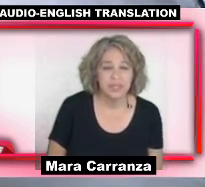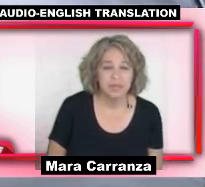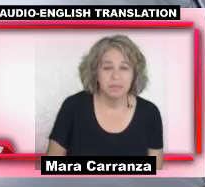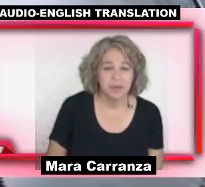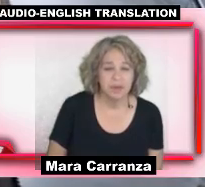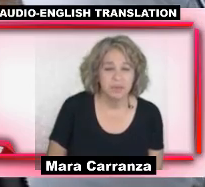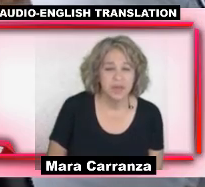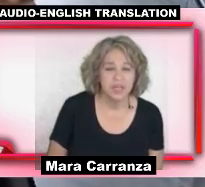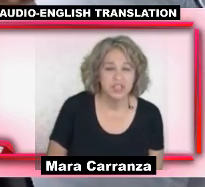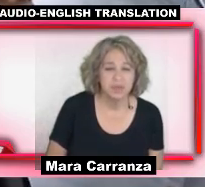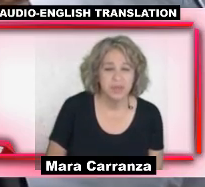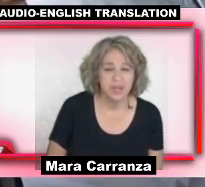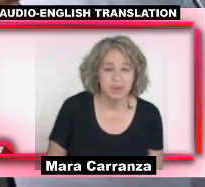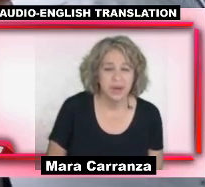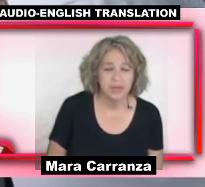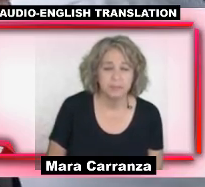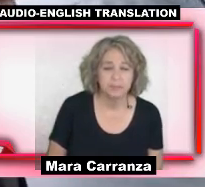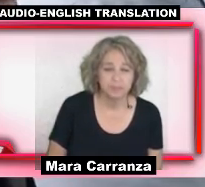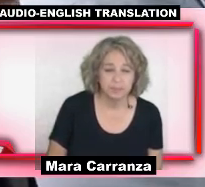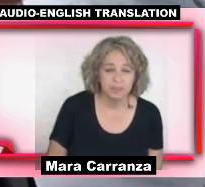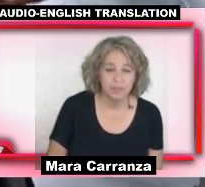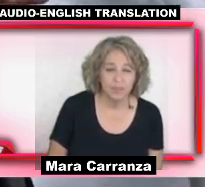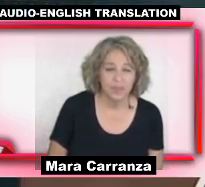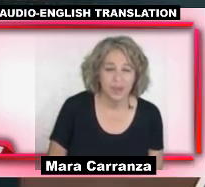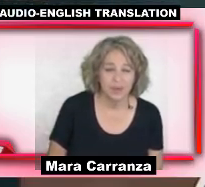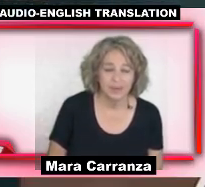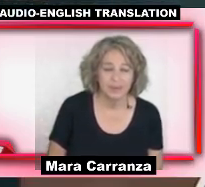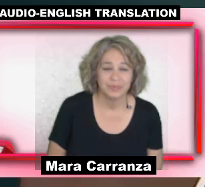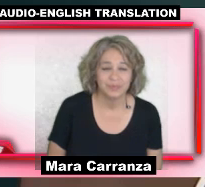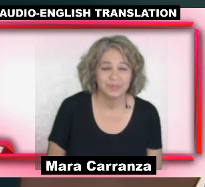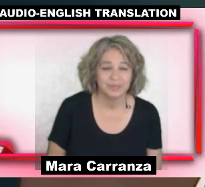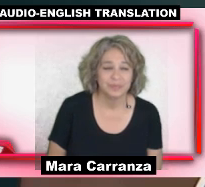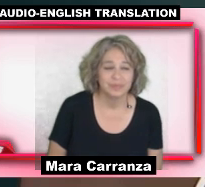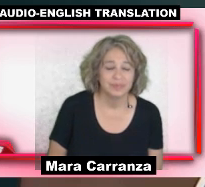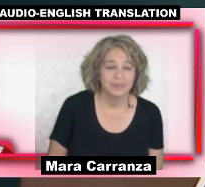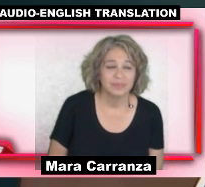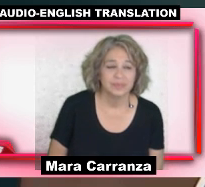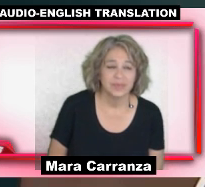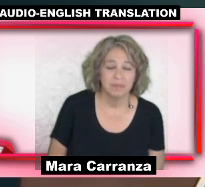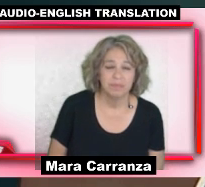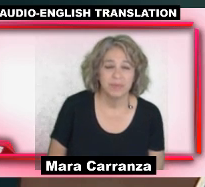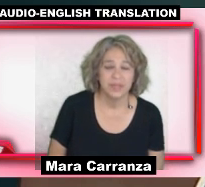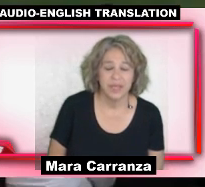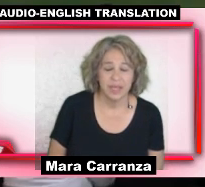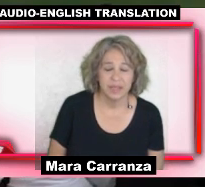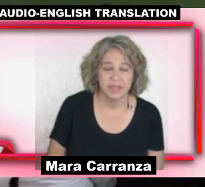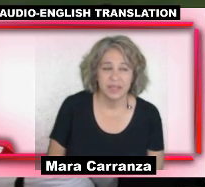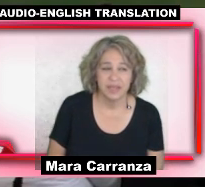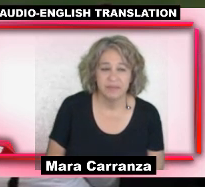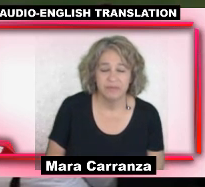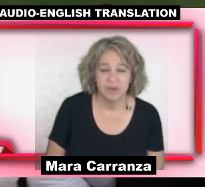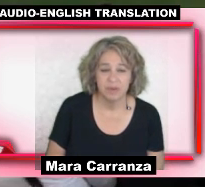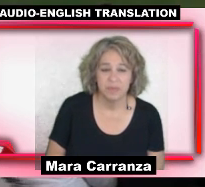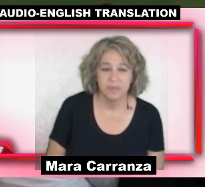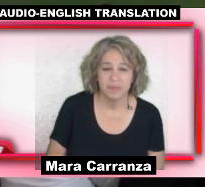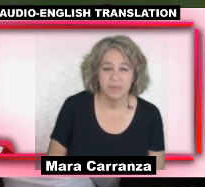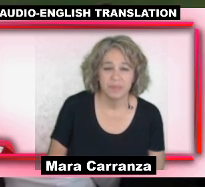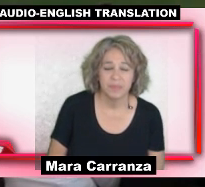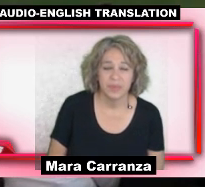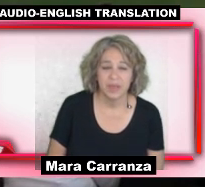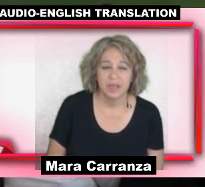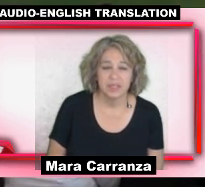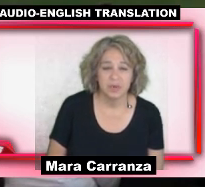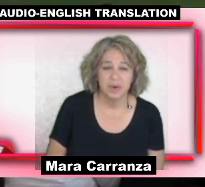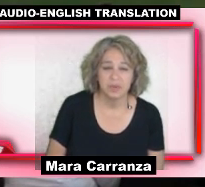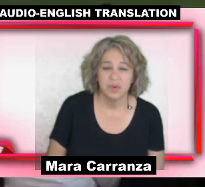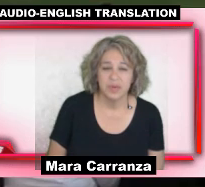Because it's in the communication media right now. Bueno, no fue notado en algunos, pero sí se mencionó en los hilos informativos. But they did inform. A lo que voy